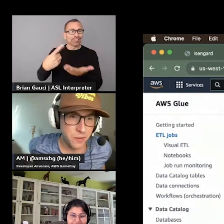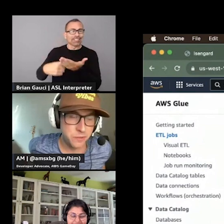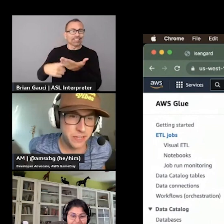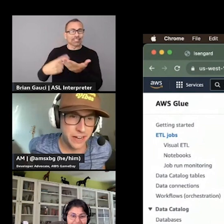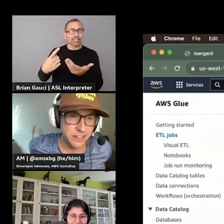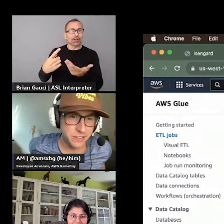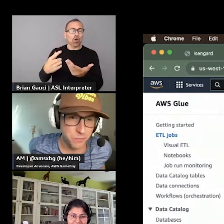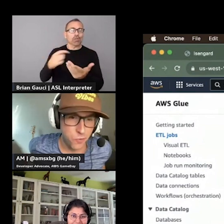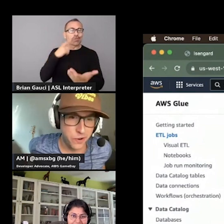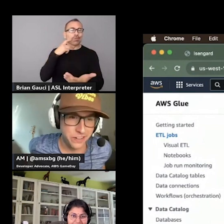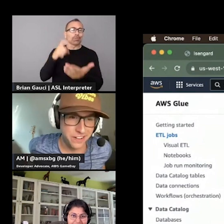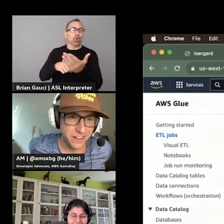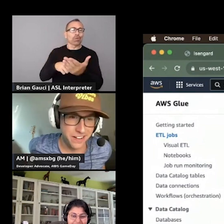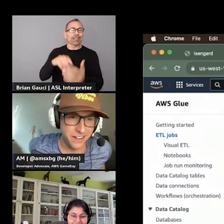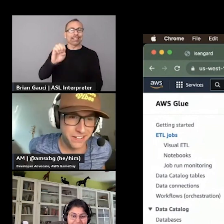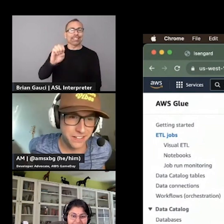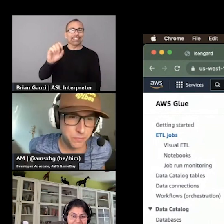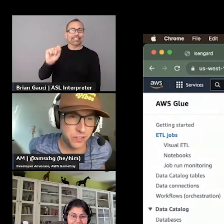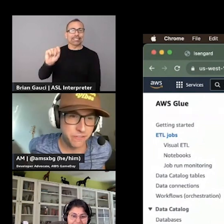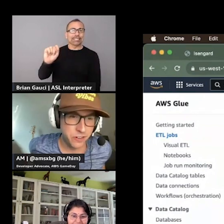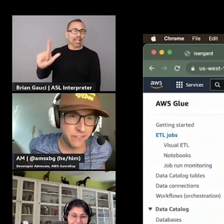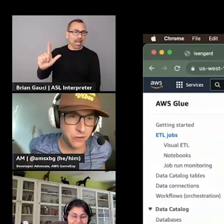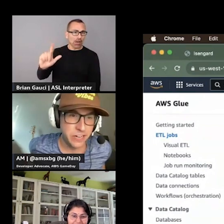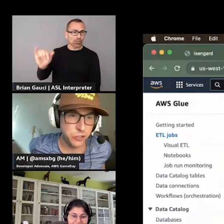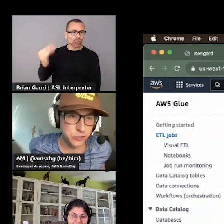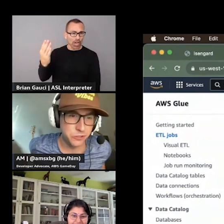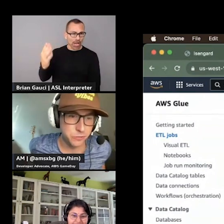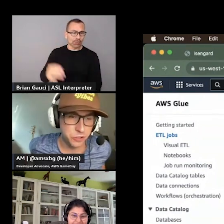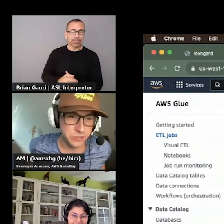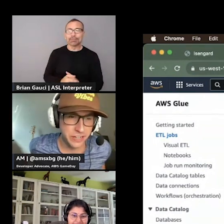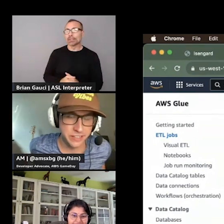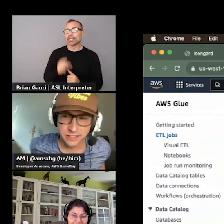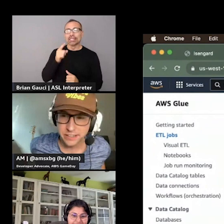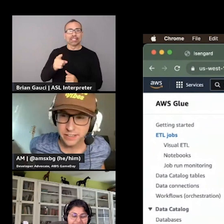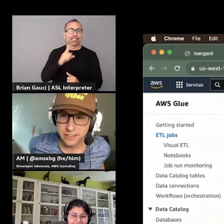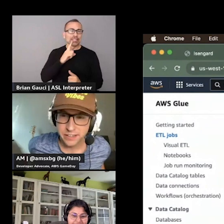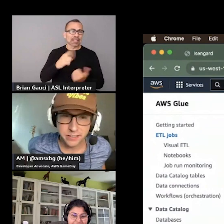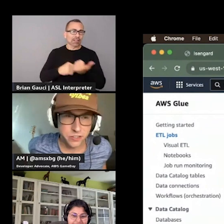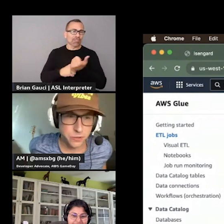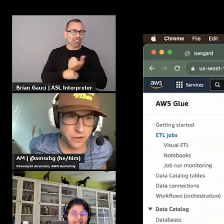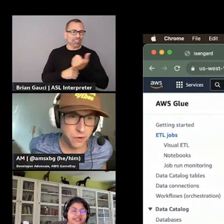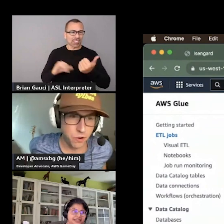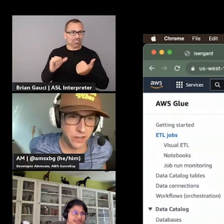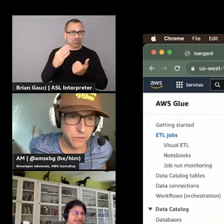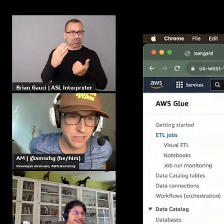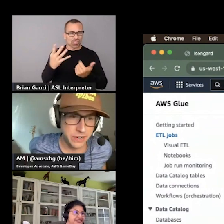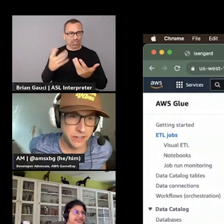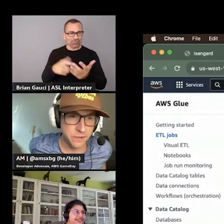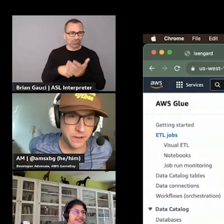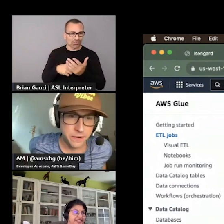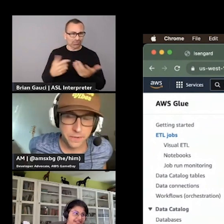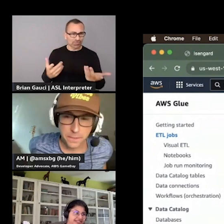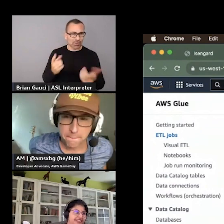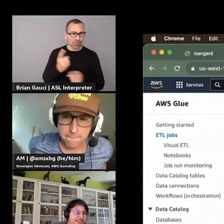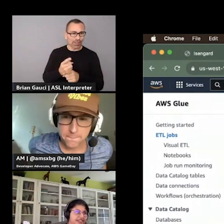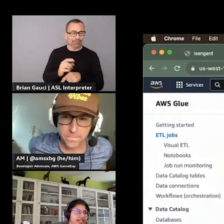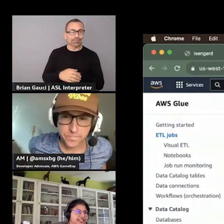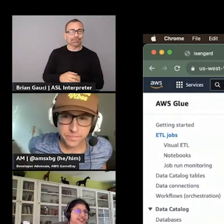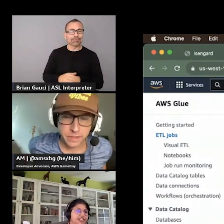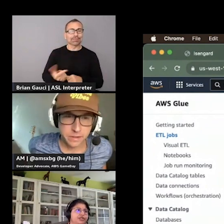ETL jobs at some point. It's pretty foundational, would you say, to working with data?